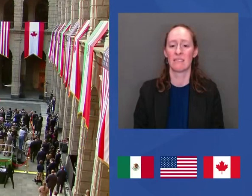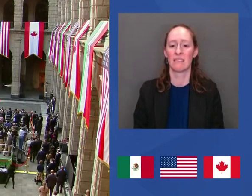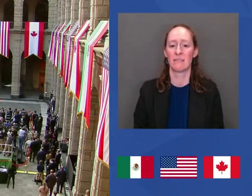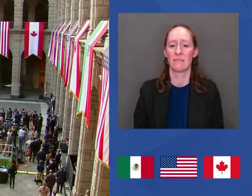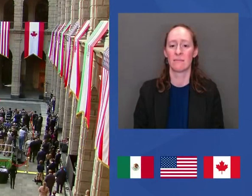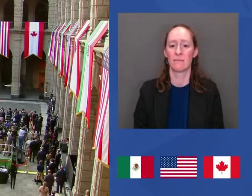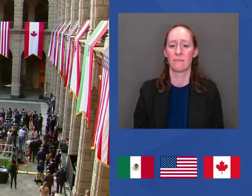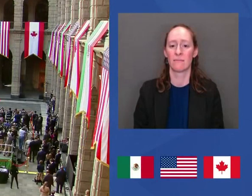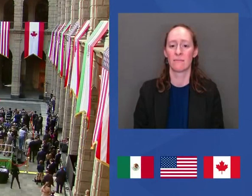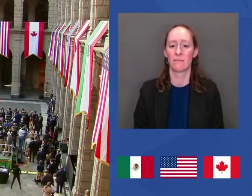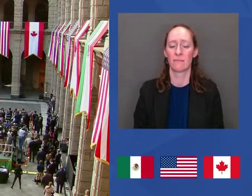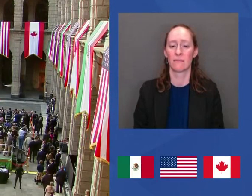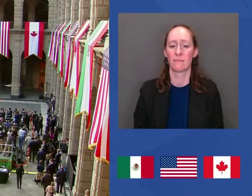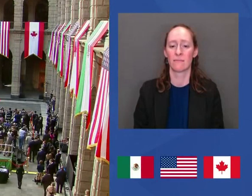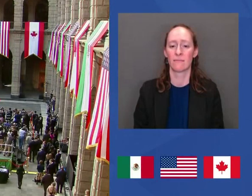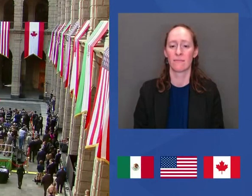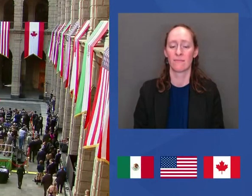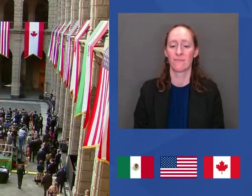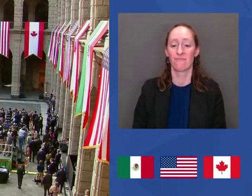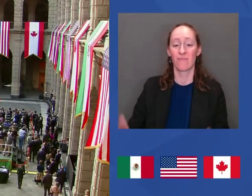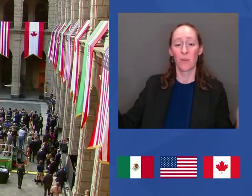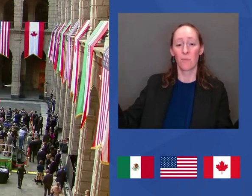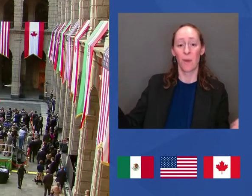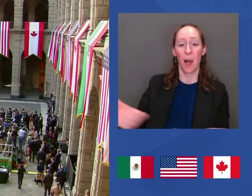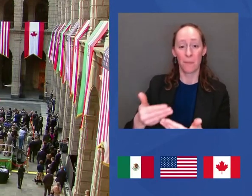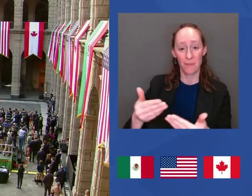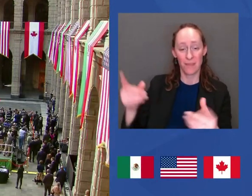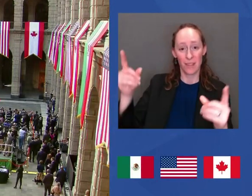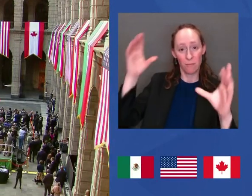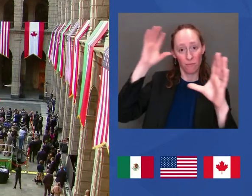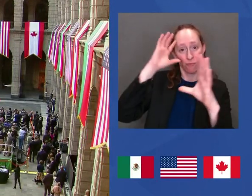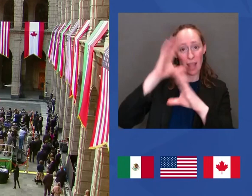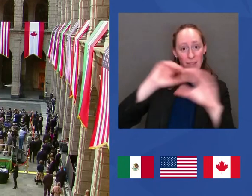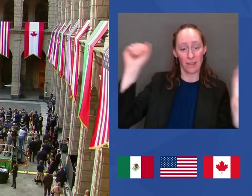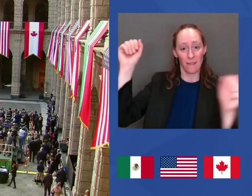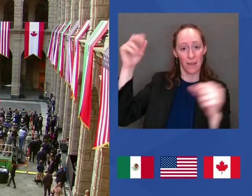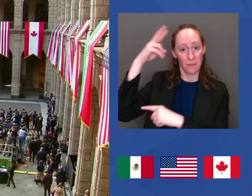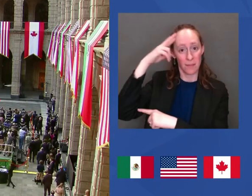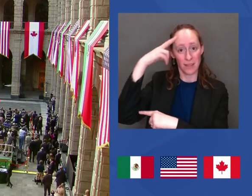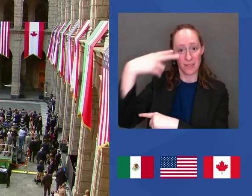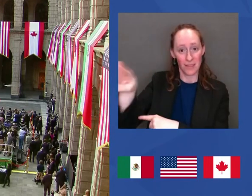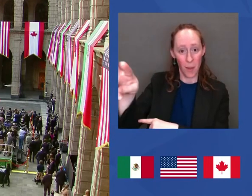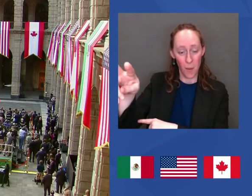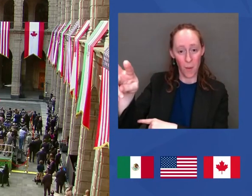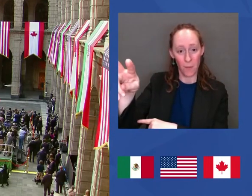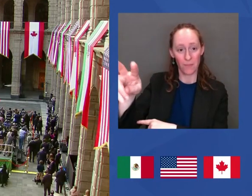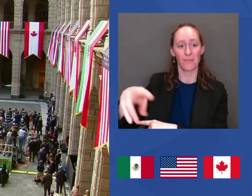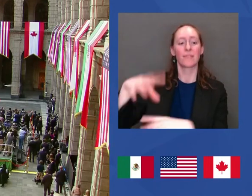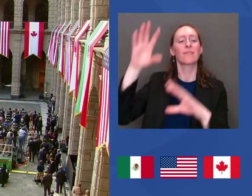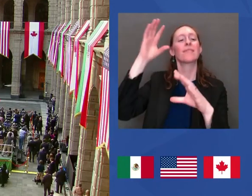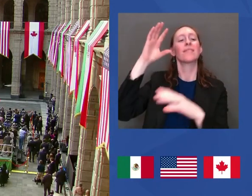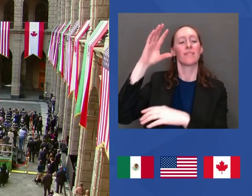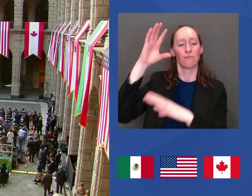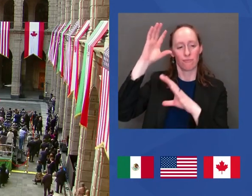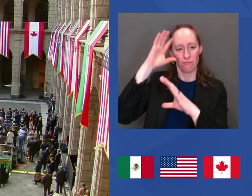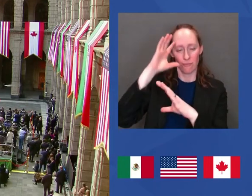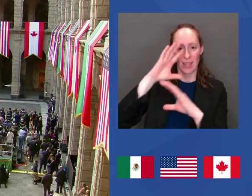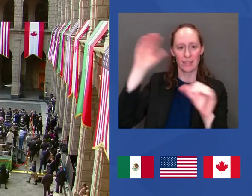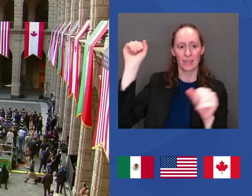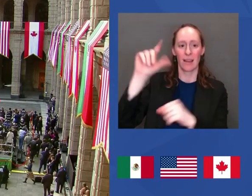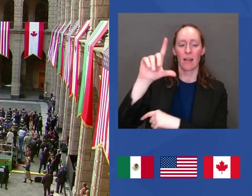of the United Mexican States, Mr. Andrés Manuel López Obrador. With him, His